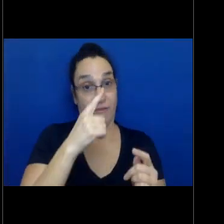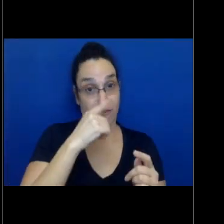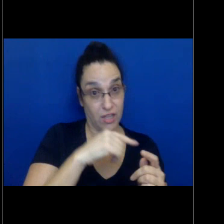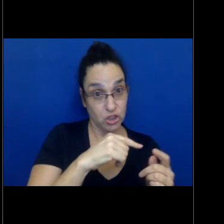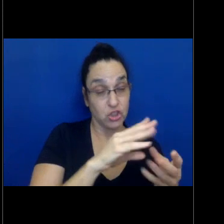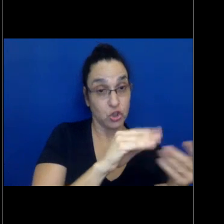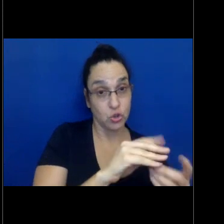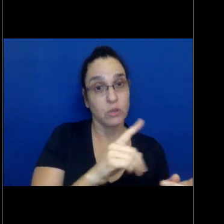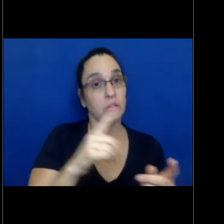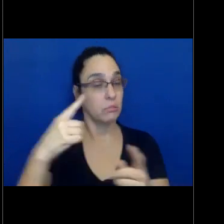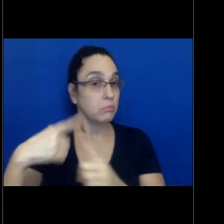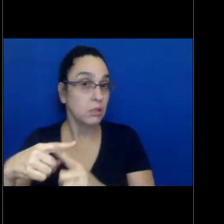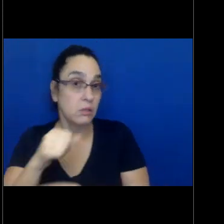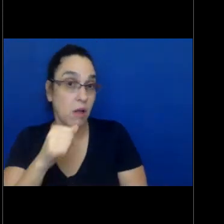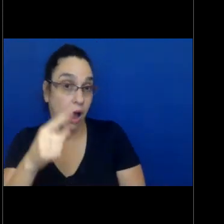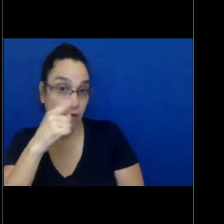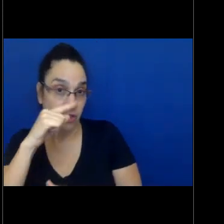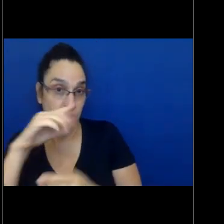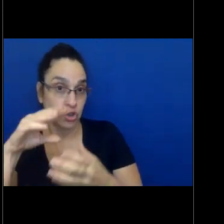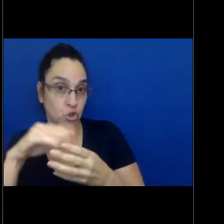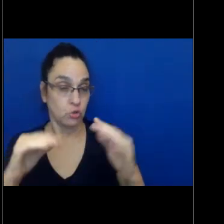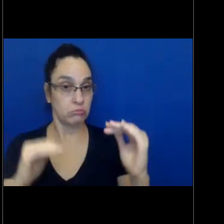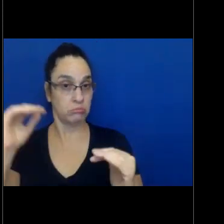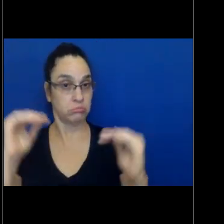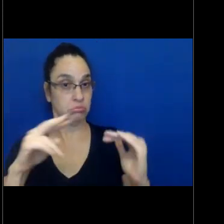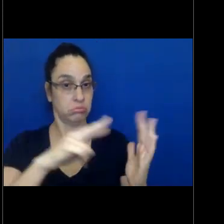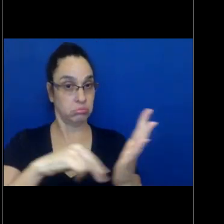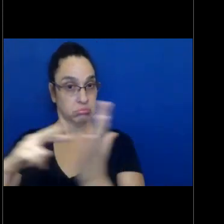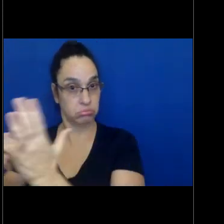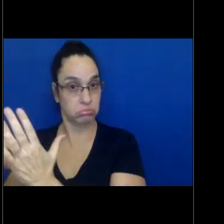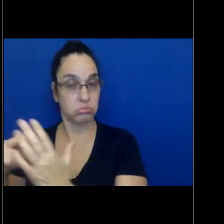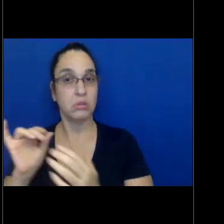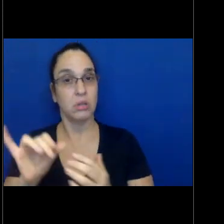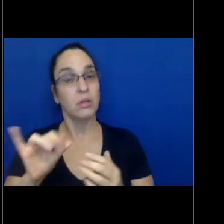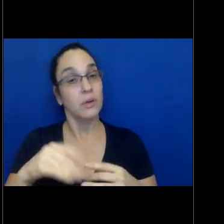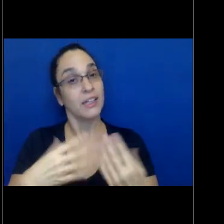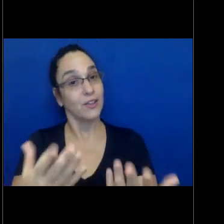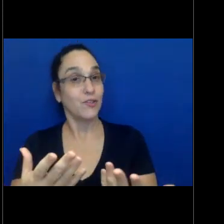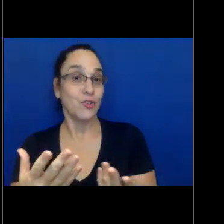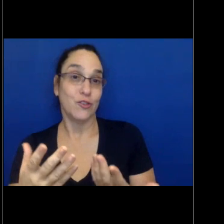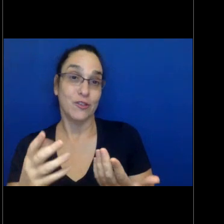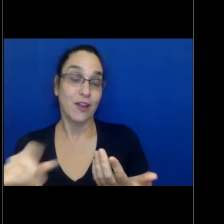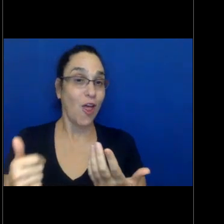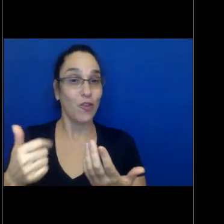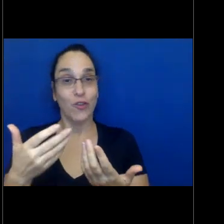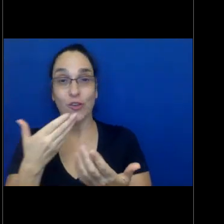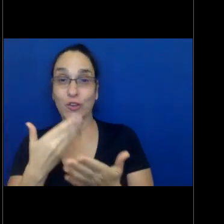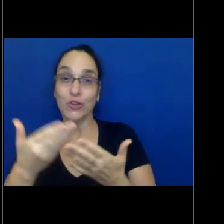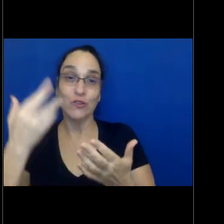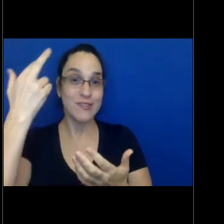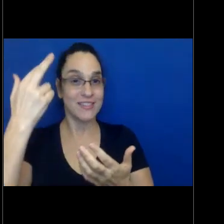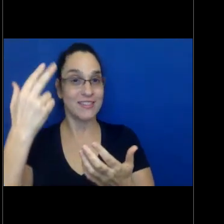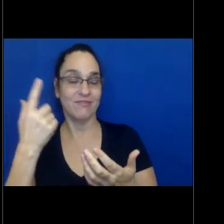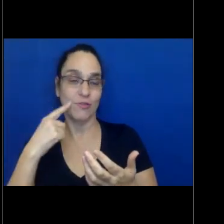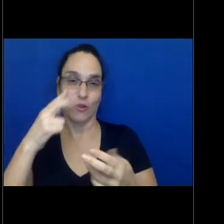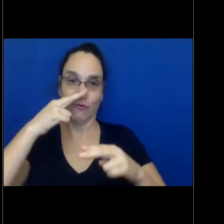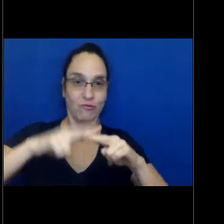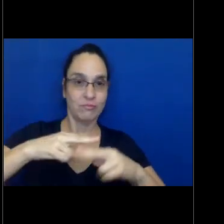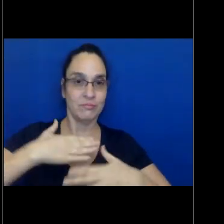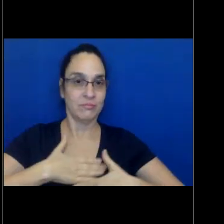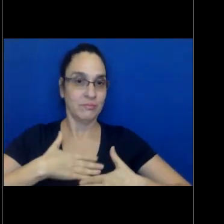storytelling. So this could give you another excuse to read for fun. But try to see the logical structure that